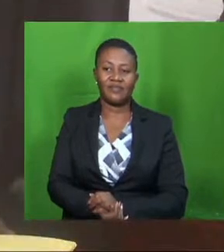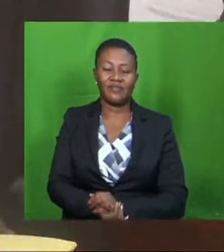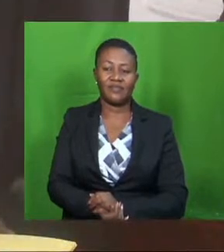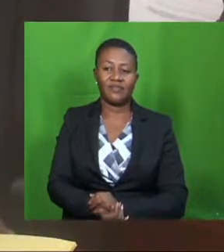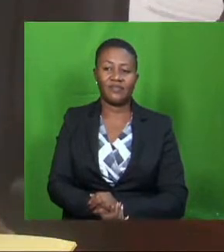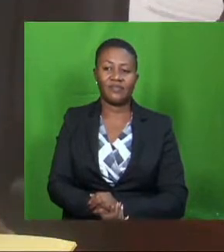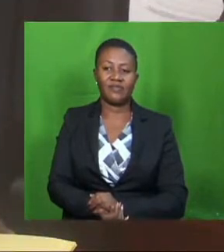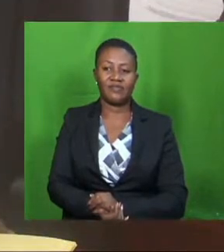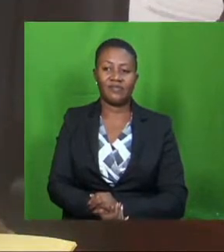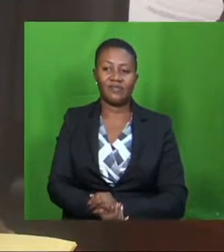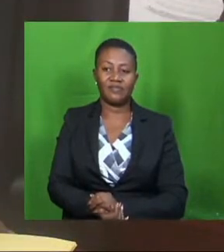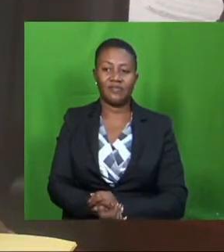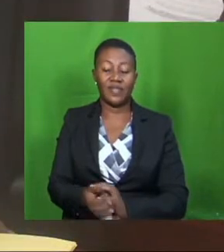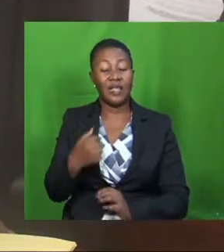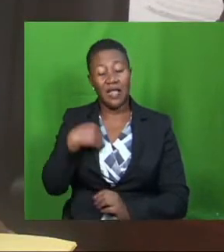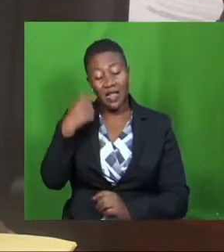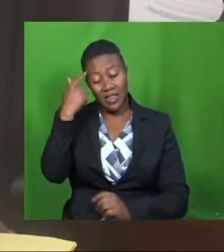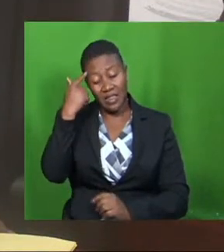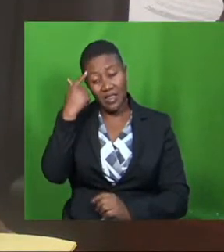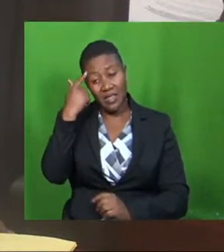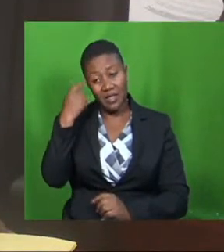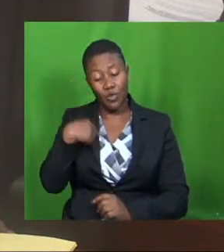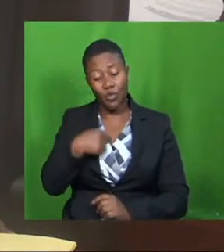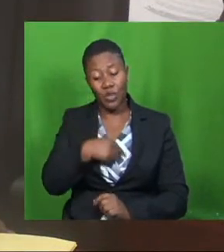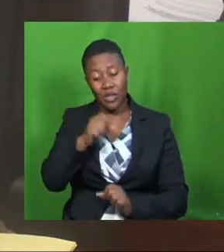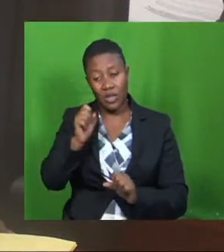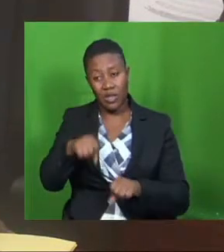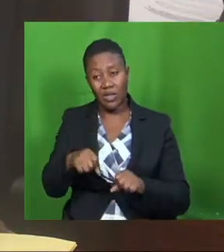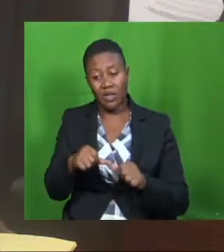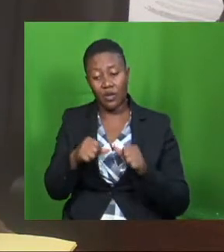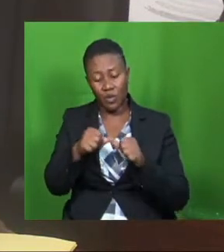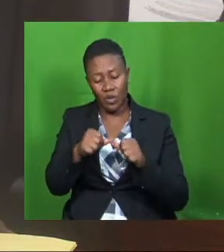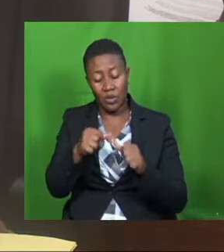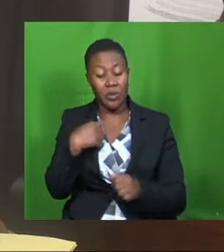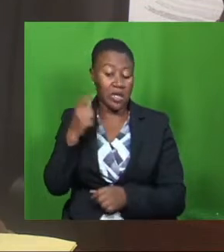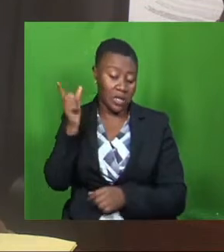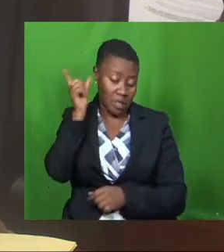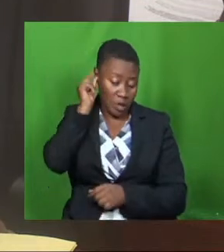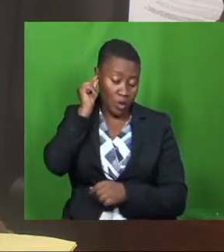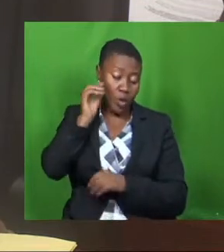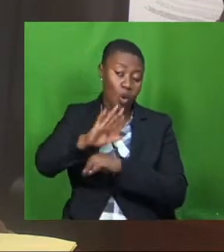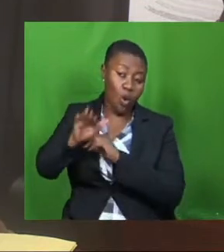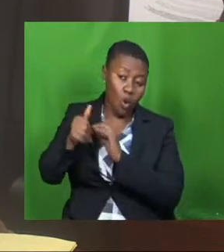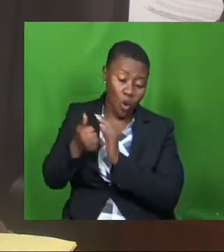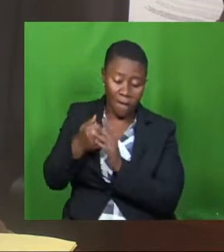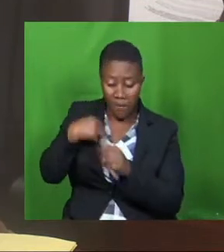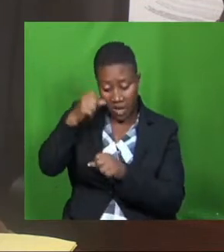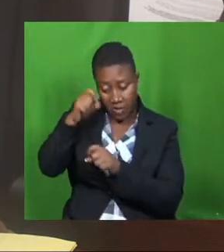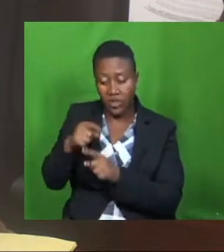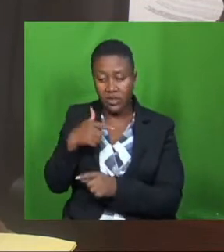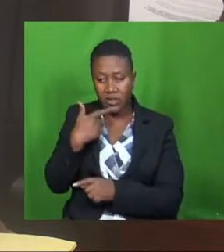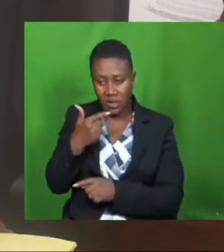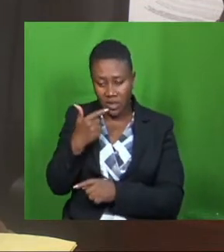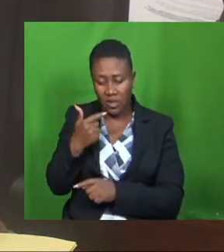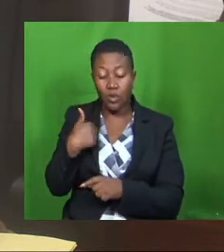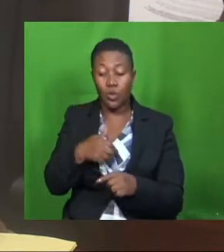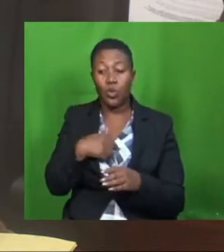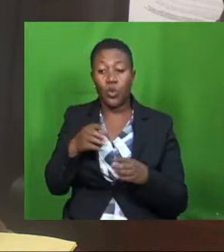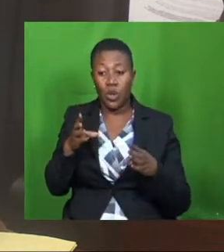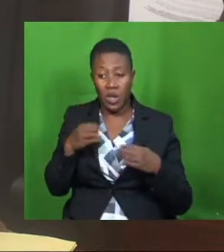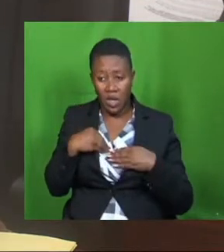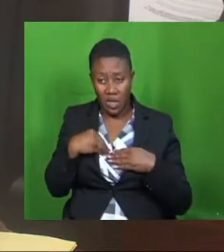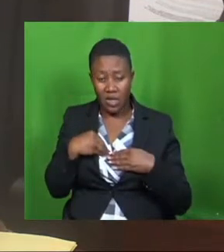should not entertain the deputy minister presenting a paper on behalf of the ministry. Mr. Speaker, this is